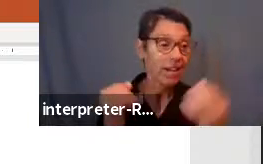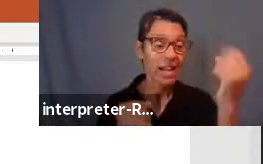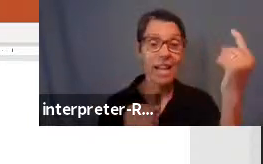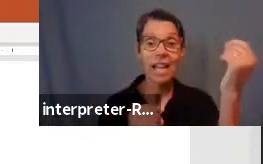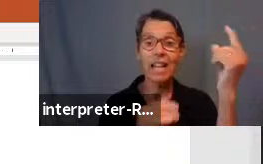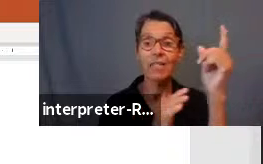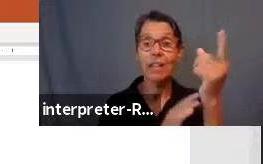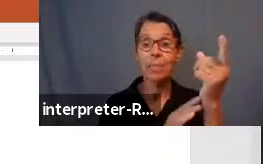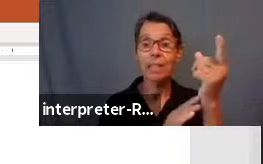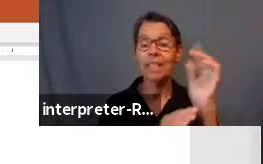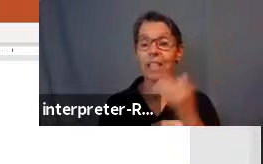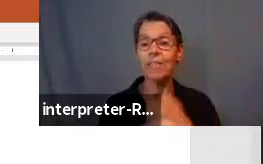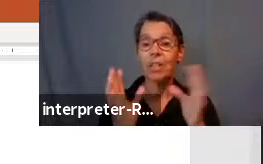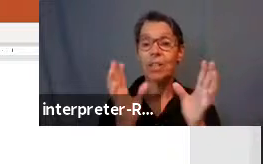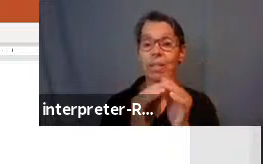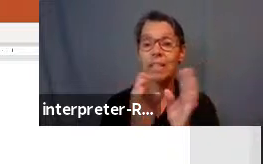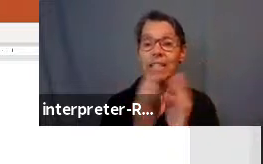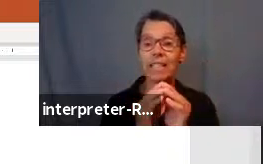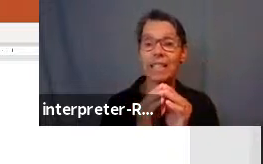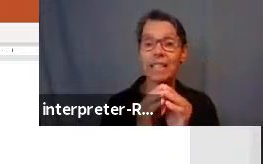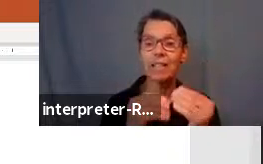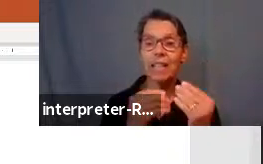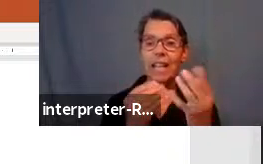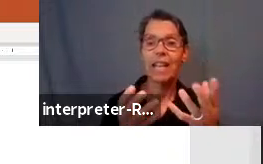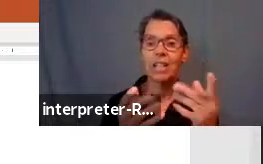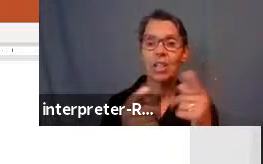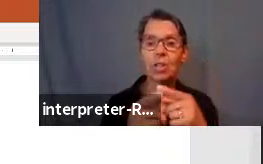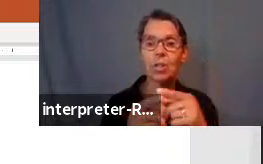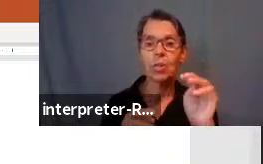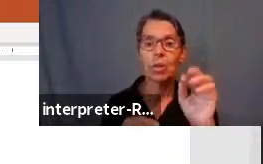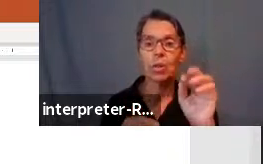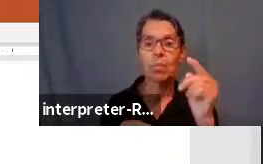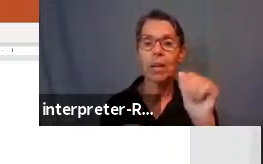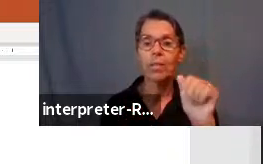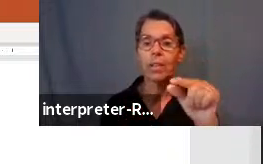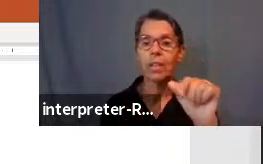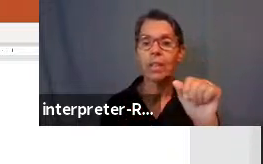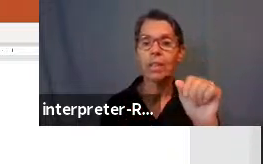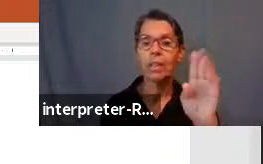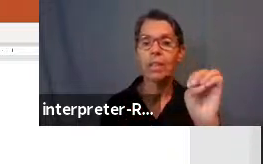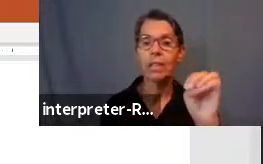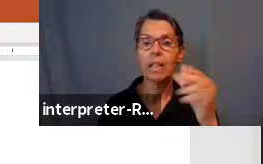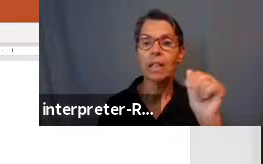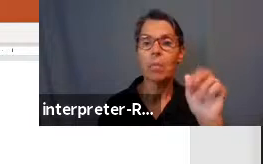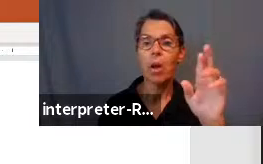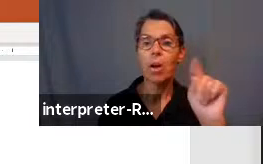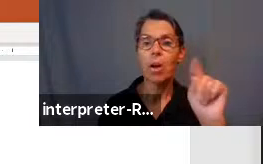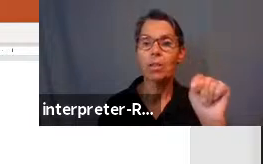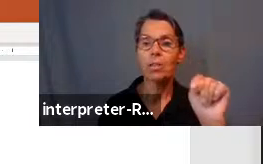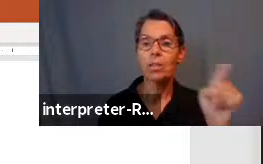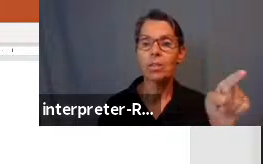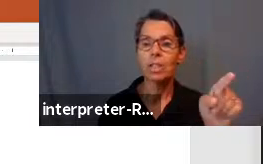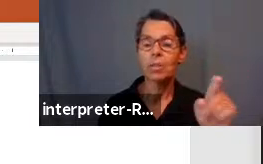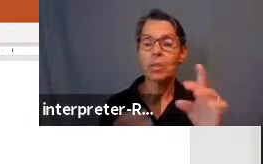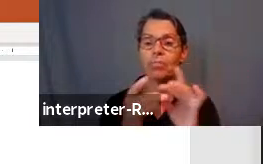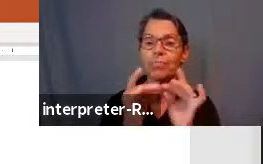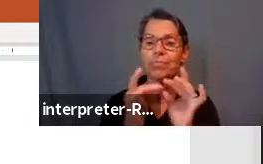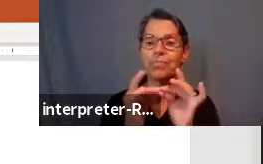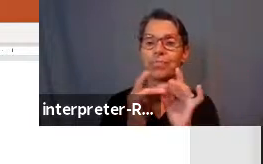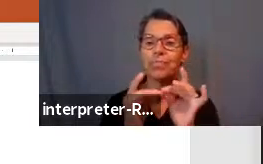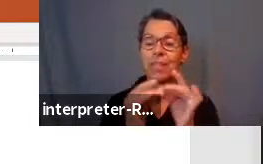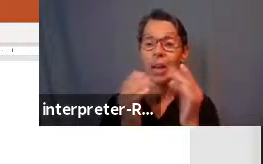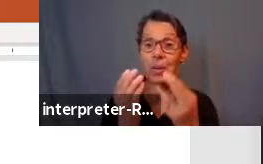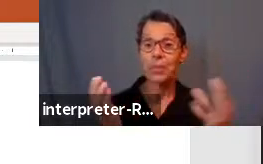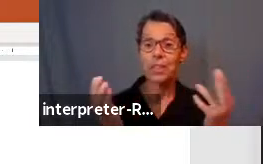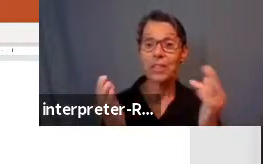our agenda, and I'm going to hand it to our colleague Martha Gabehart to share about a resource that is